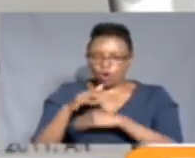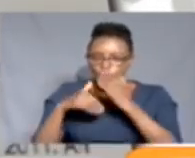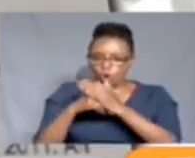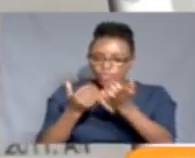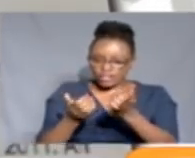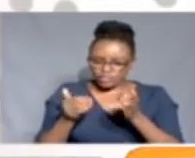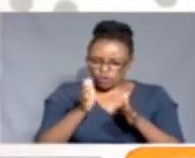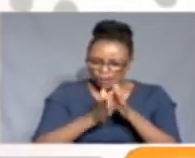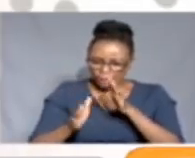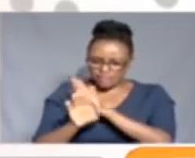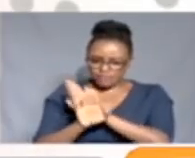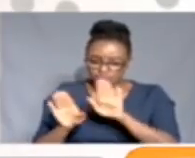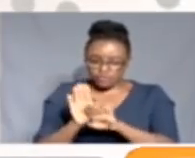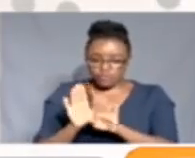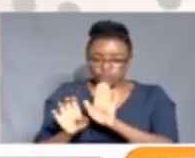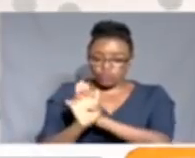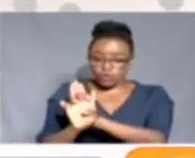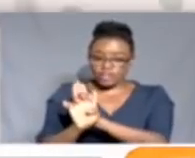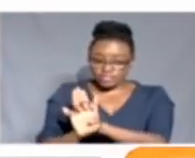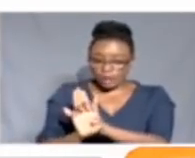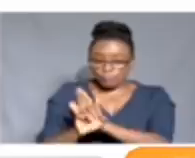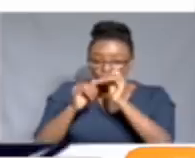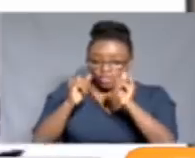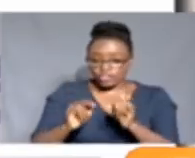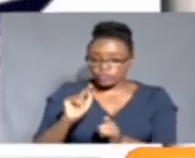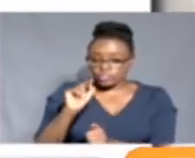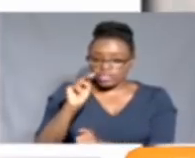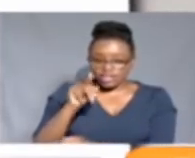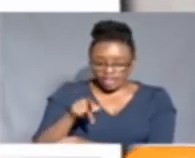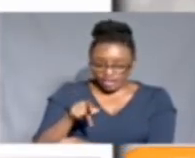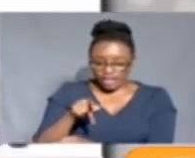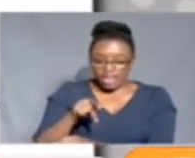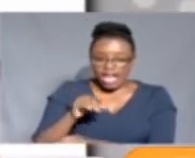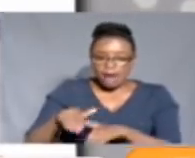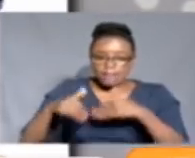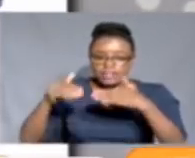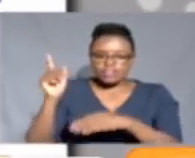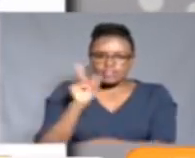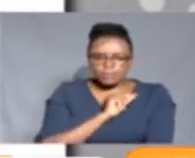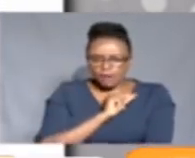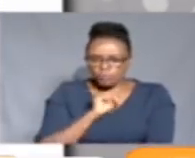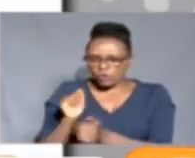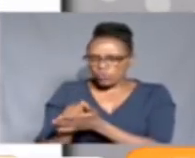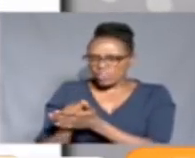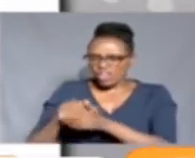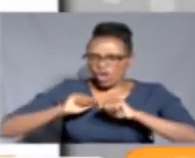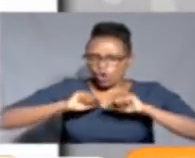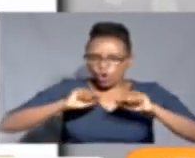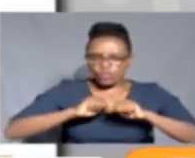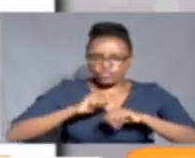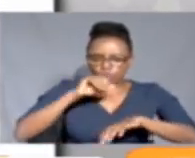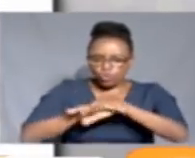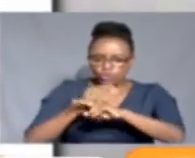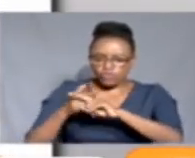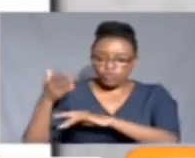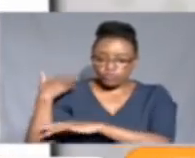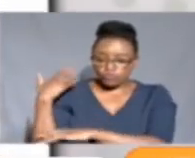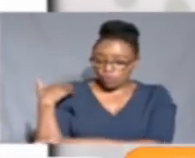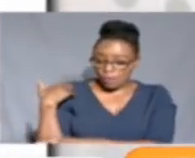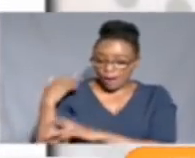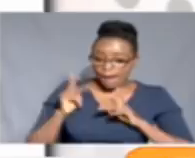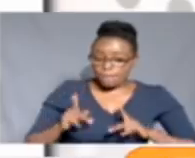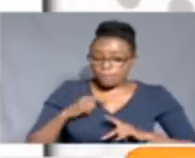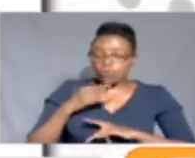in place. For instance, the new TNAP has proposed interim officials largely drawn from former candidates